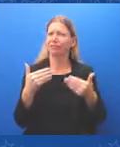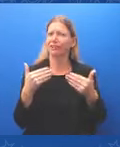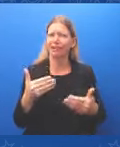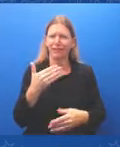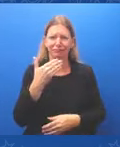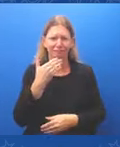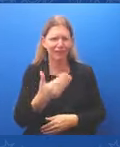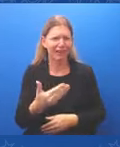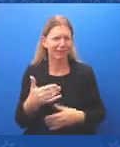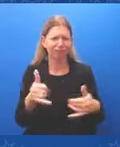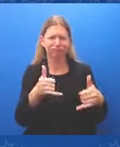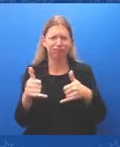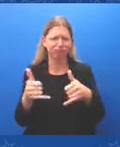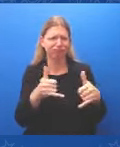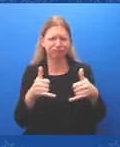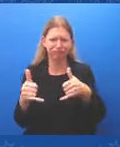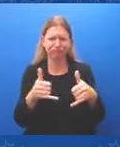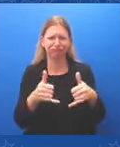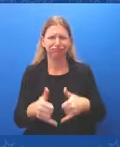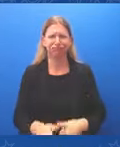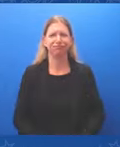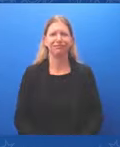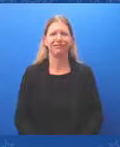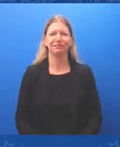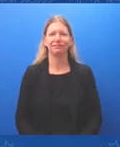All right, we can work something out here, maybe.